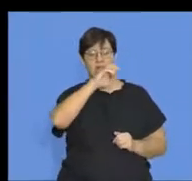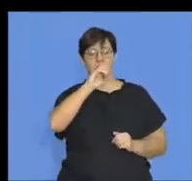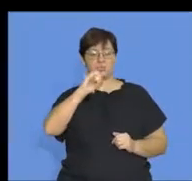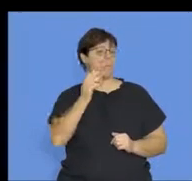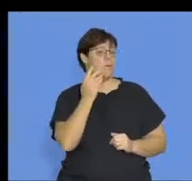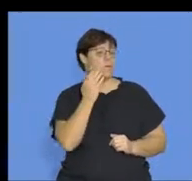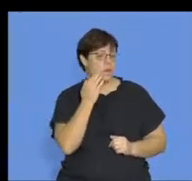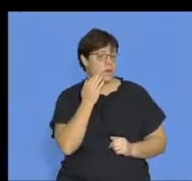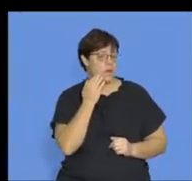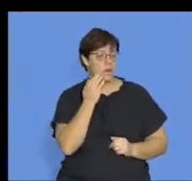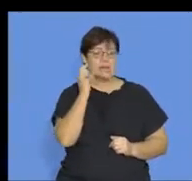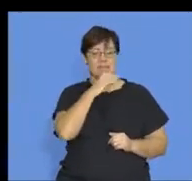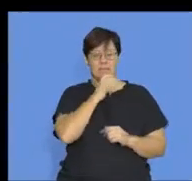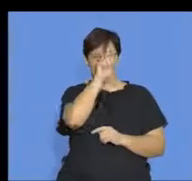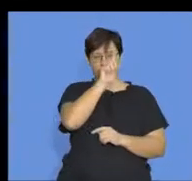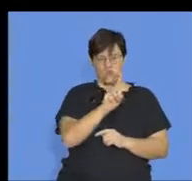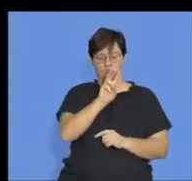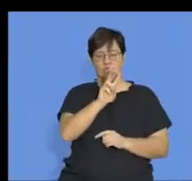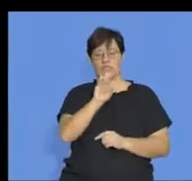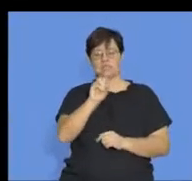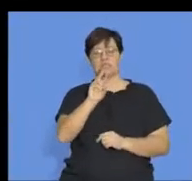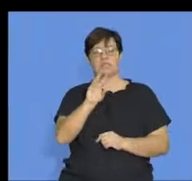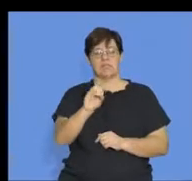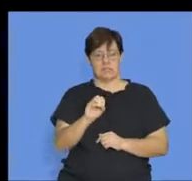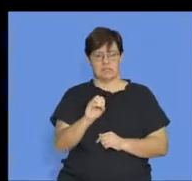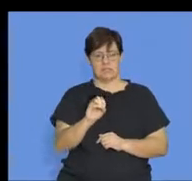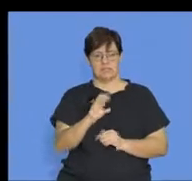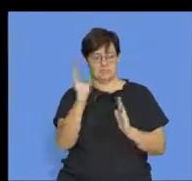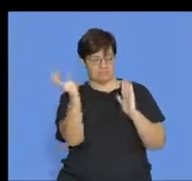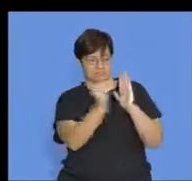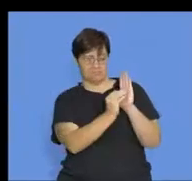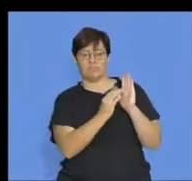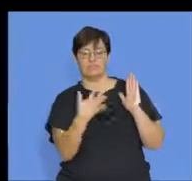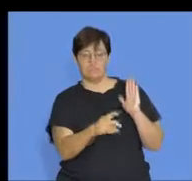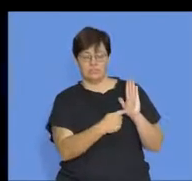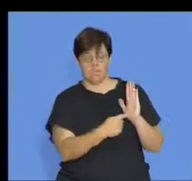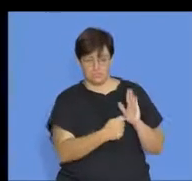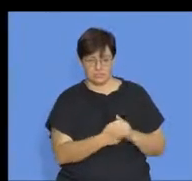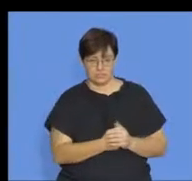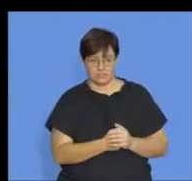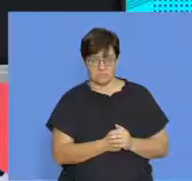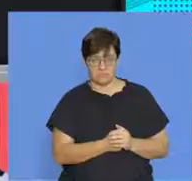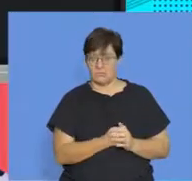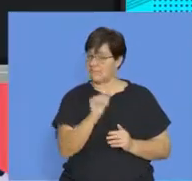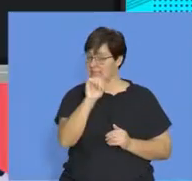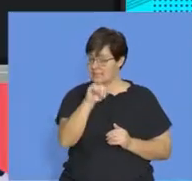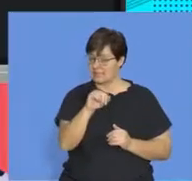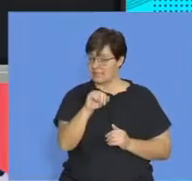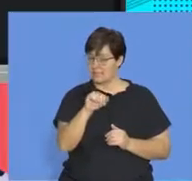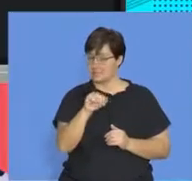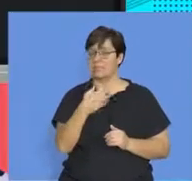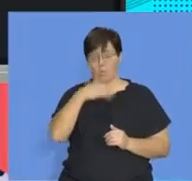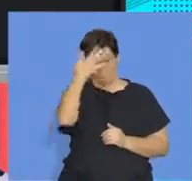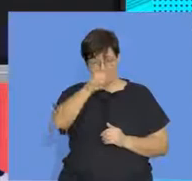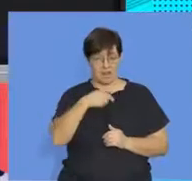of September 2020. This was recorded. Now guys, yes,